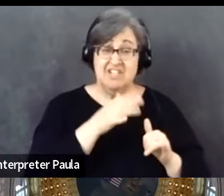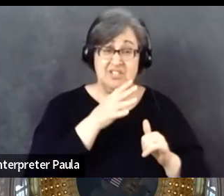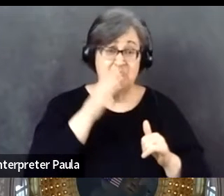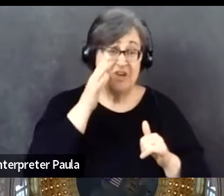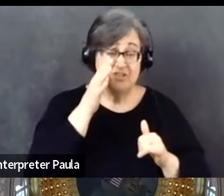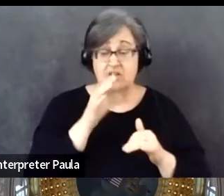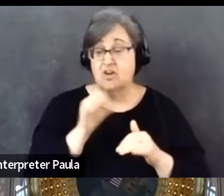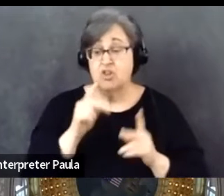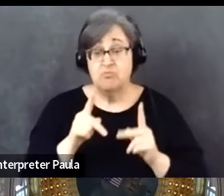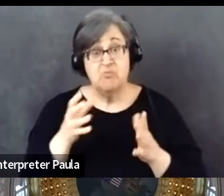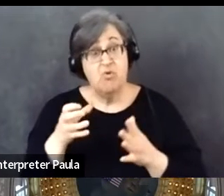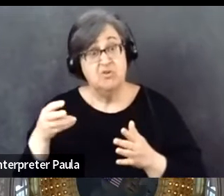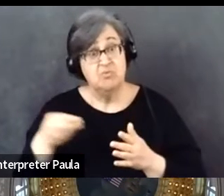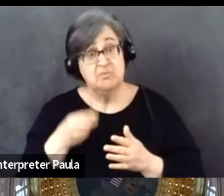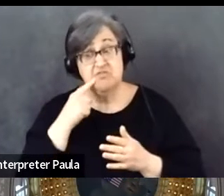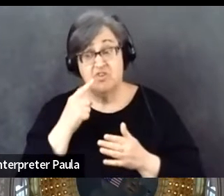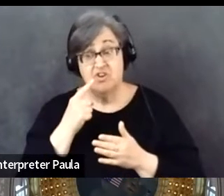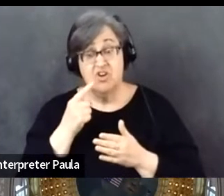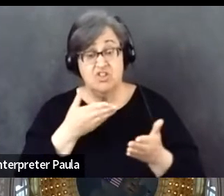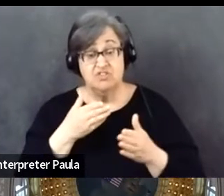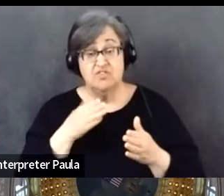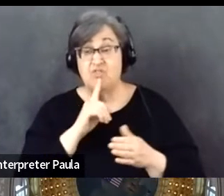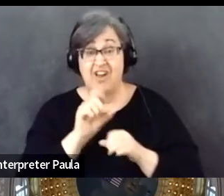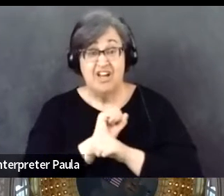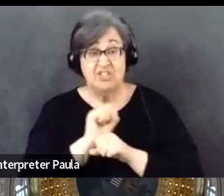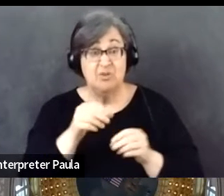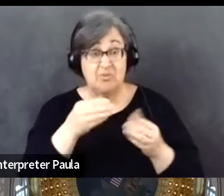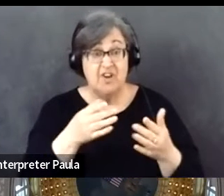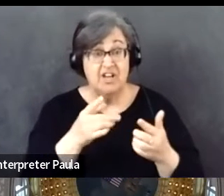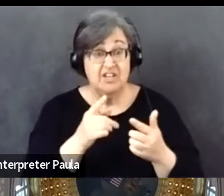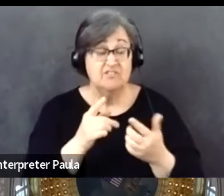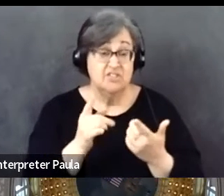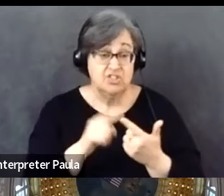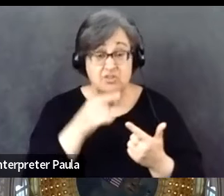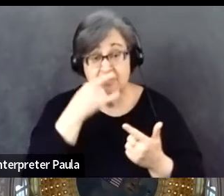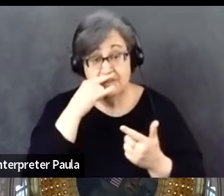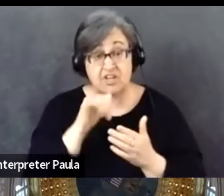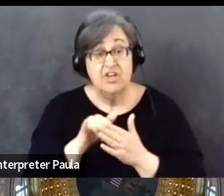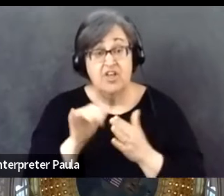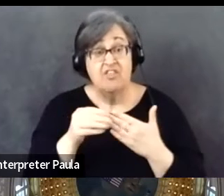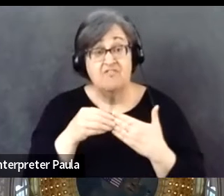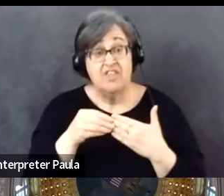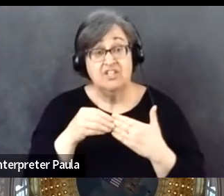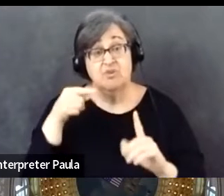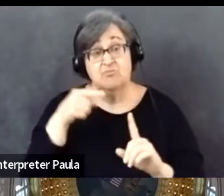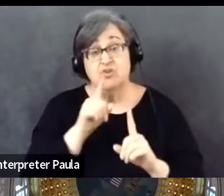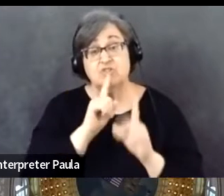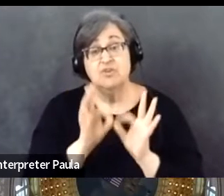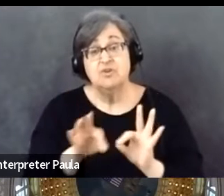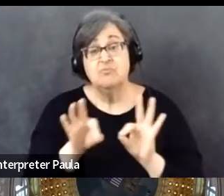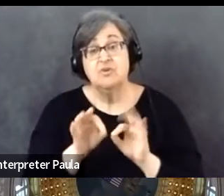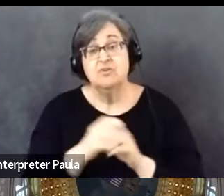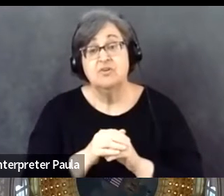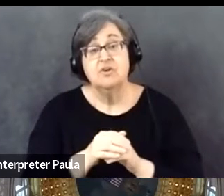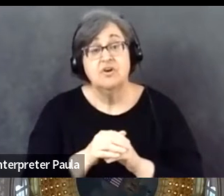be recognized for what they're actually providing service. So I think that flexibility point is something that really, those